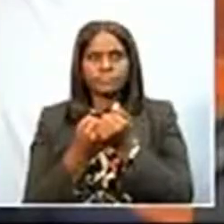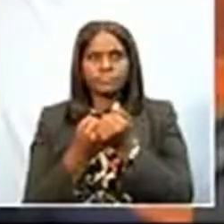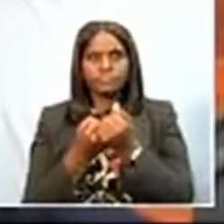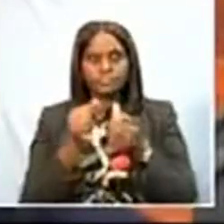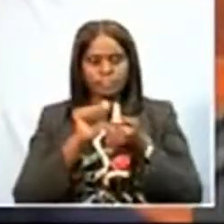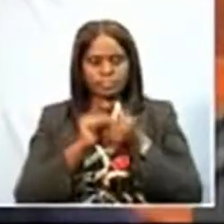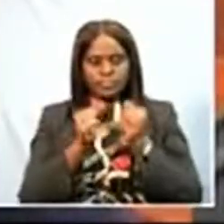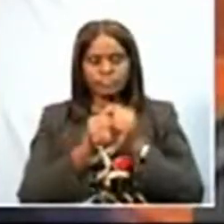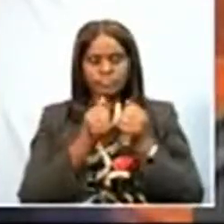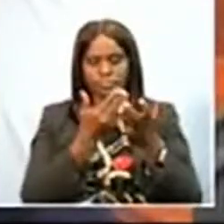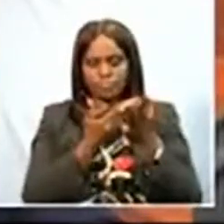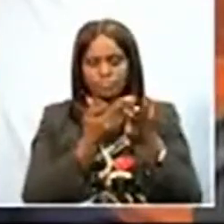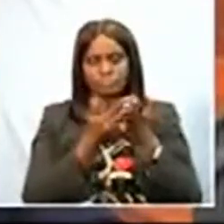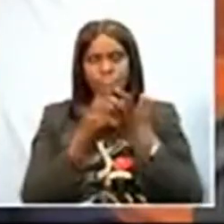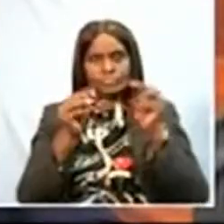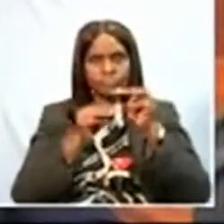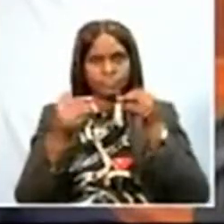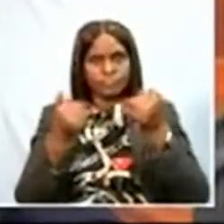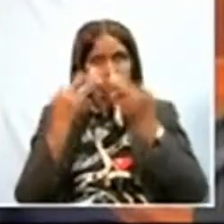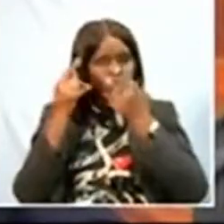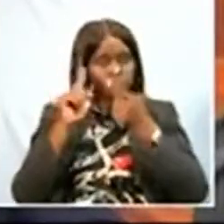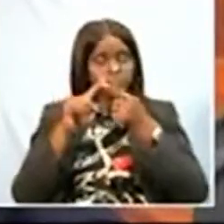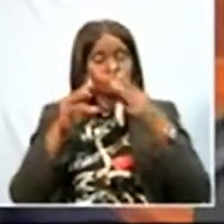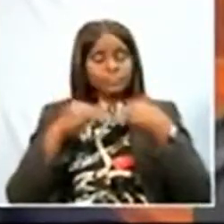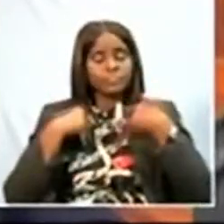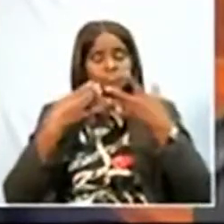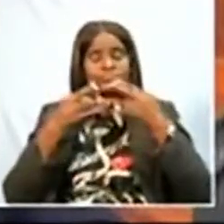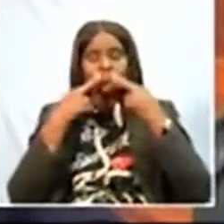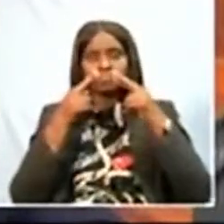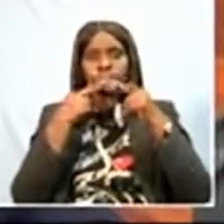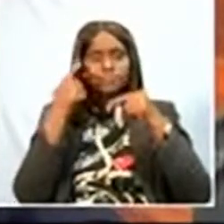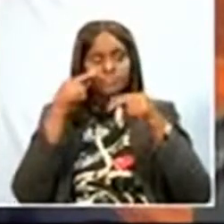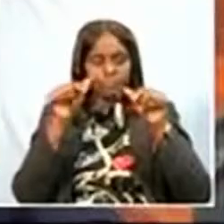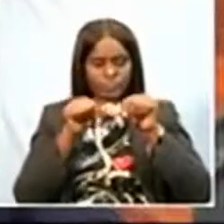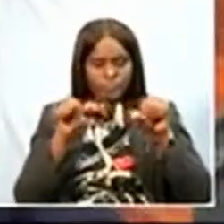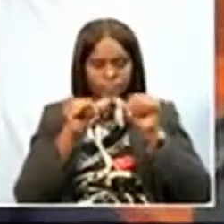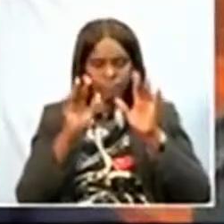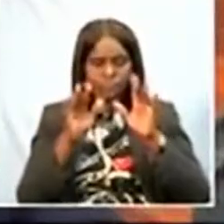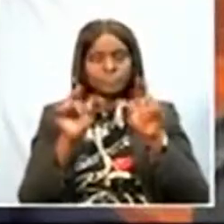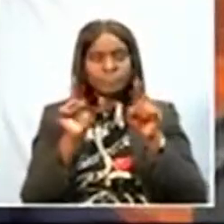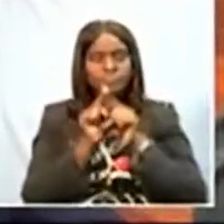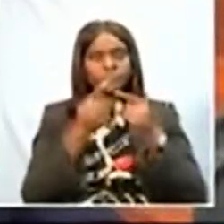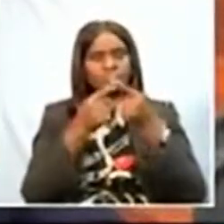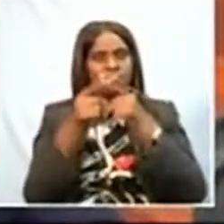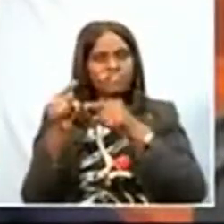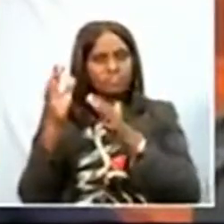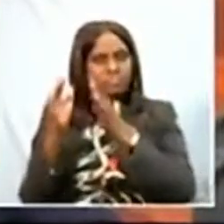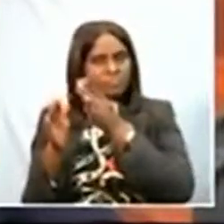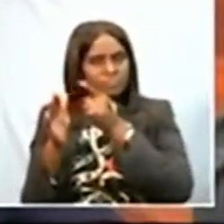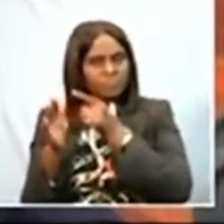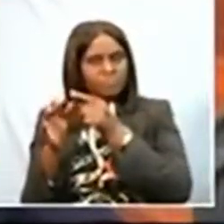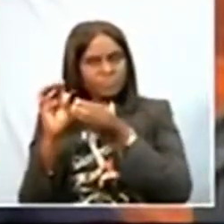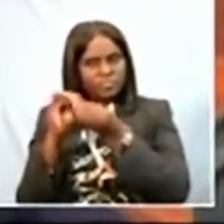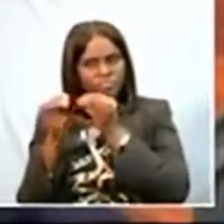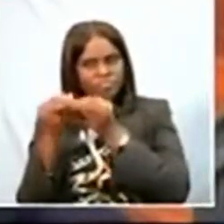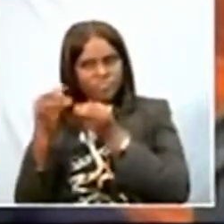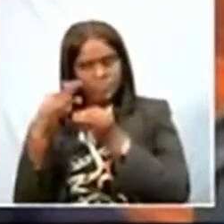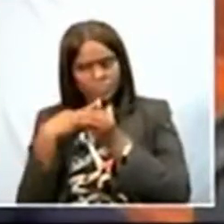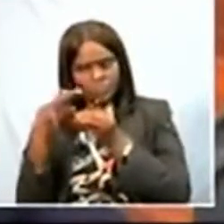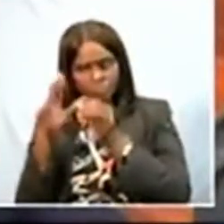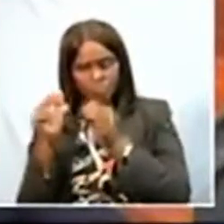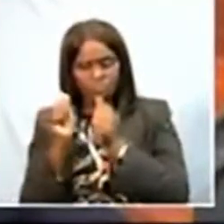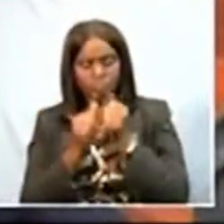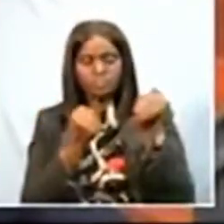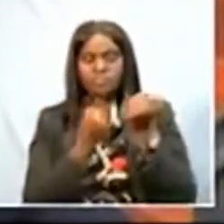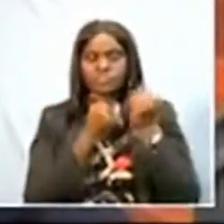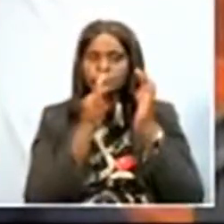Cause of query, management wishes to acknowledge the findings of the auditor. The difference between the number of applicants and